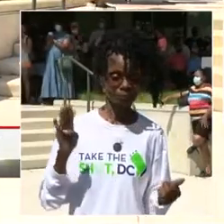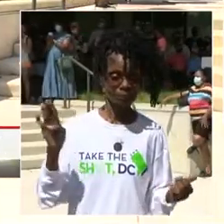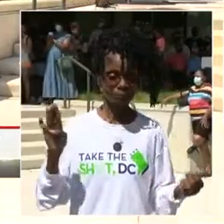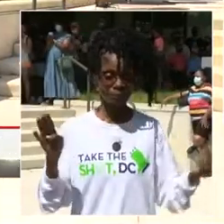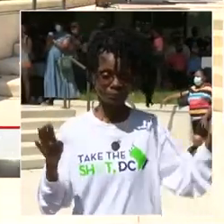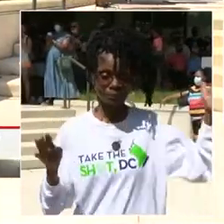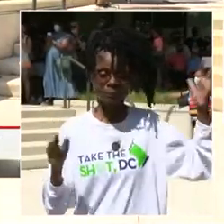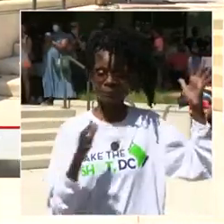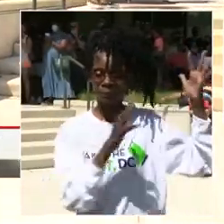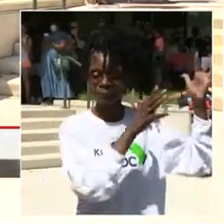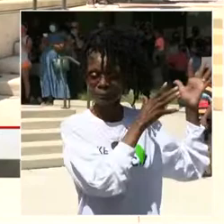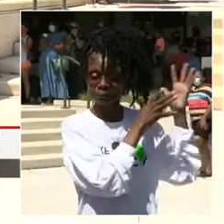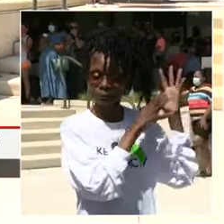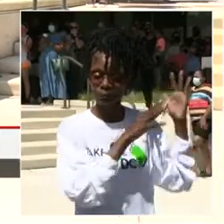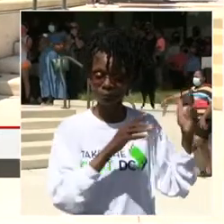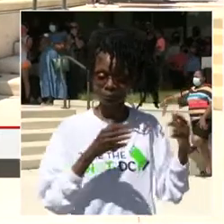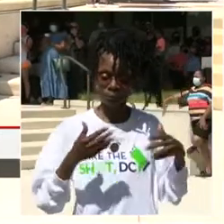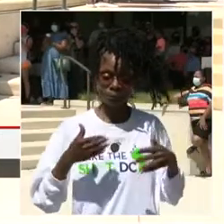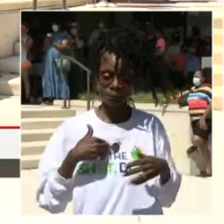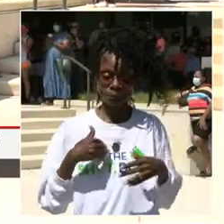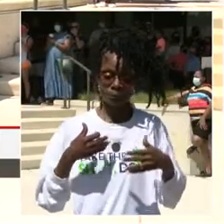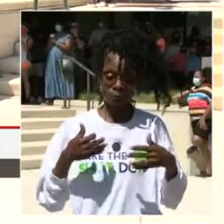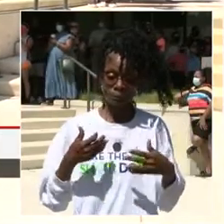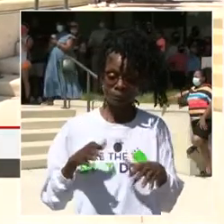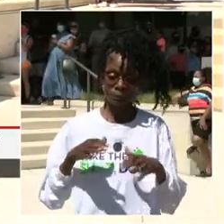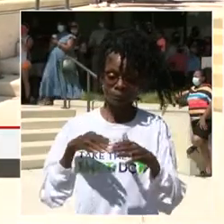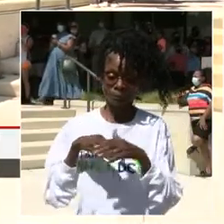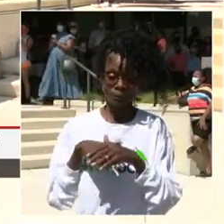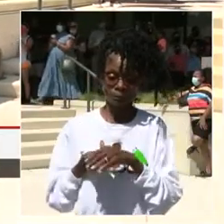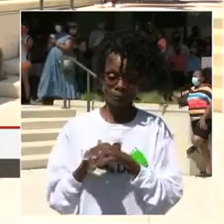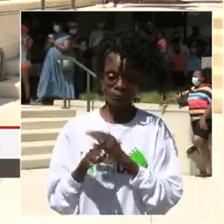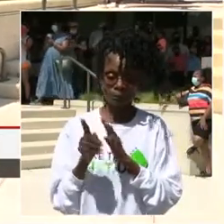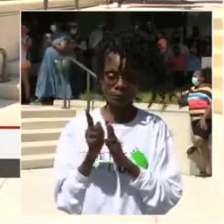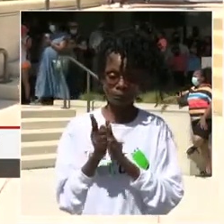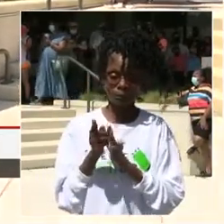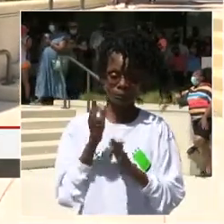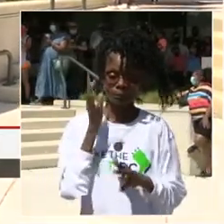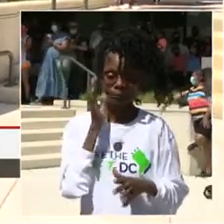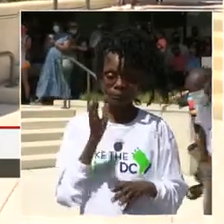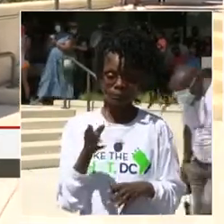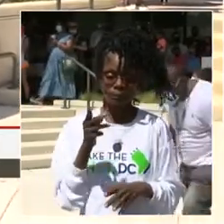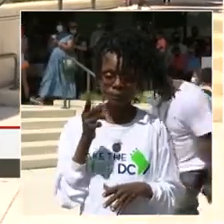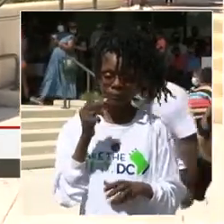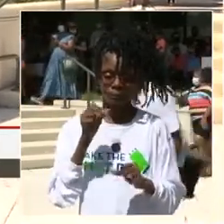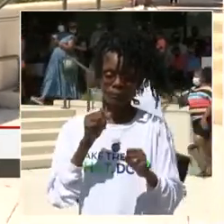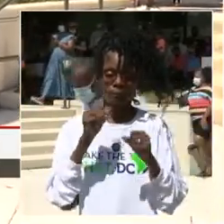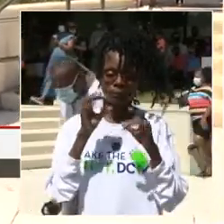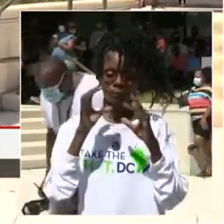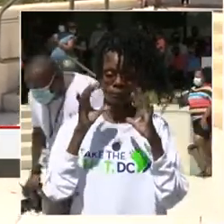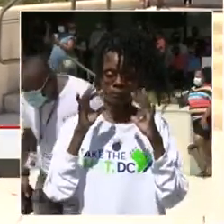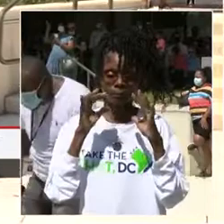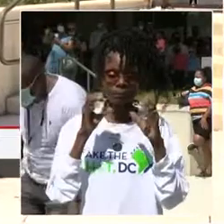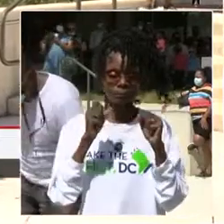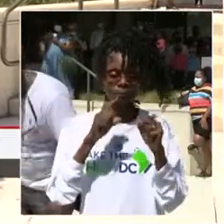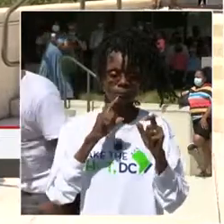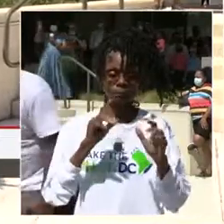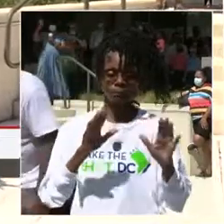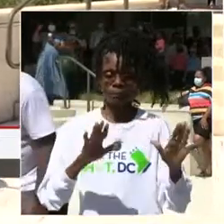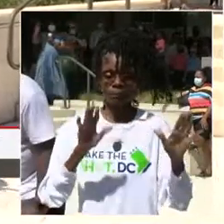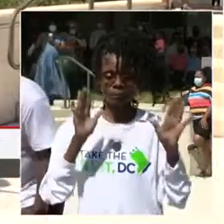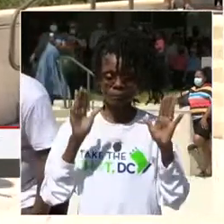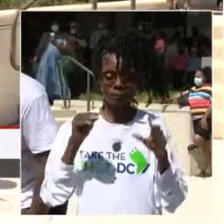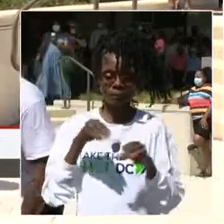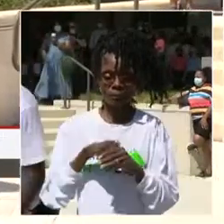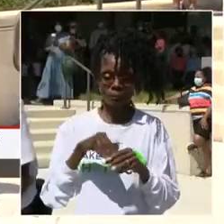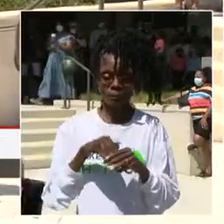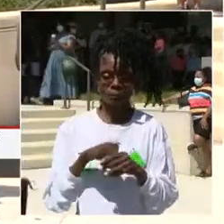This is, when you get a chance to go inside in just a minute, you are going to be blown away. It is spectacular inside. I got a chance to take